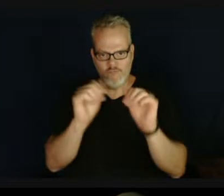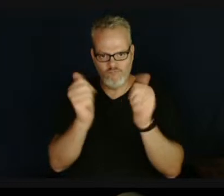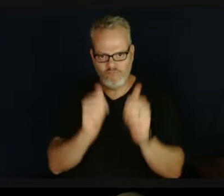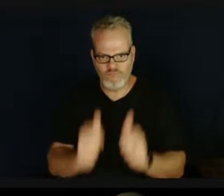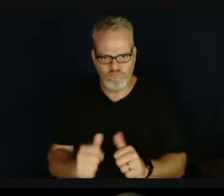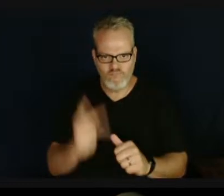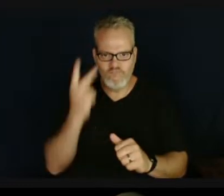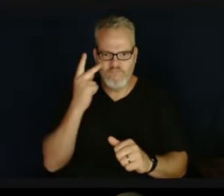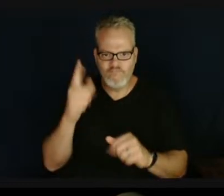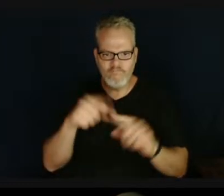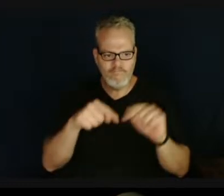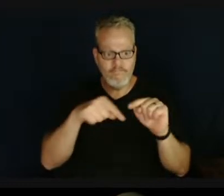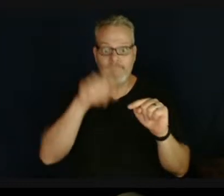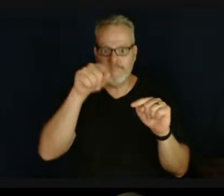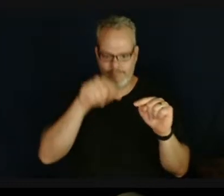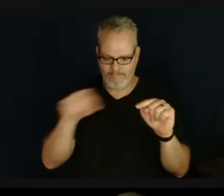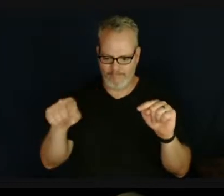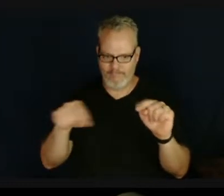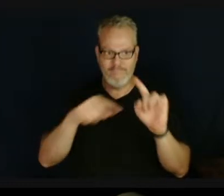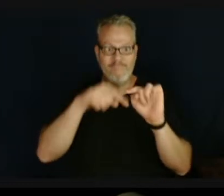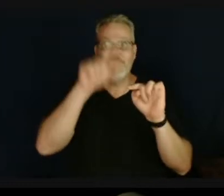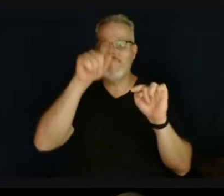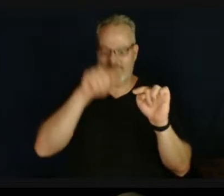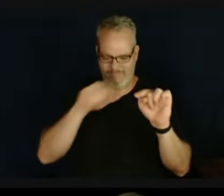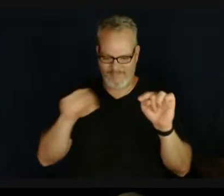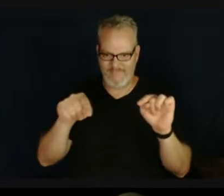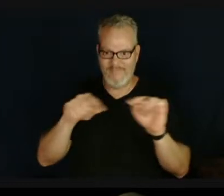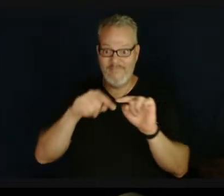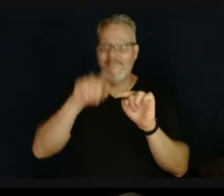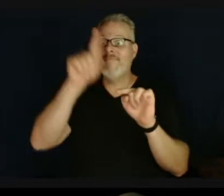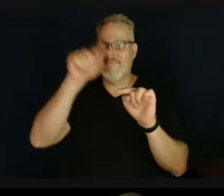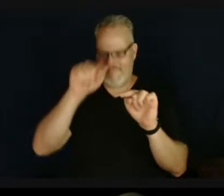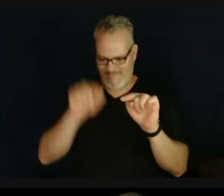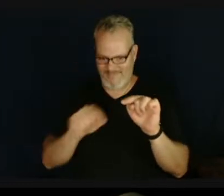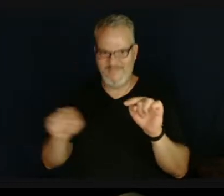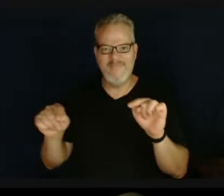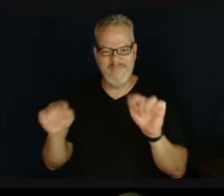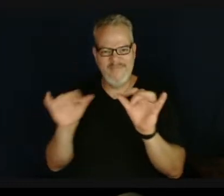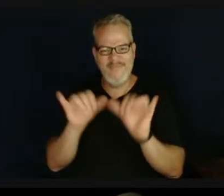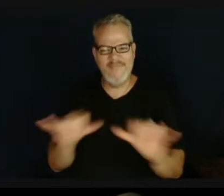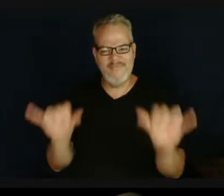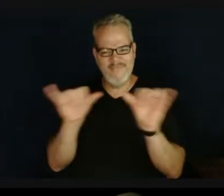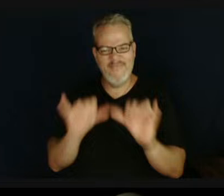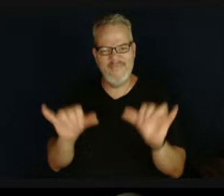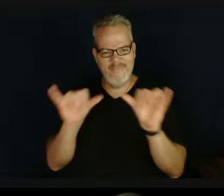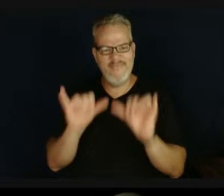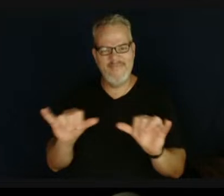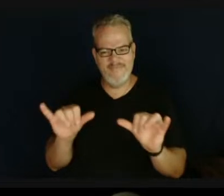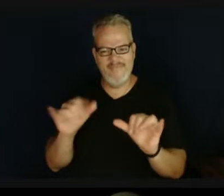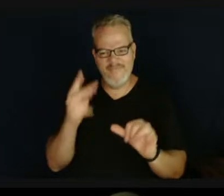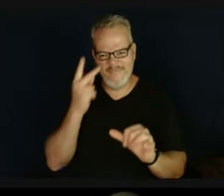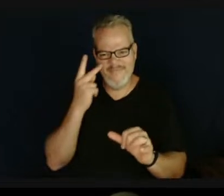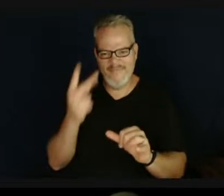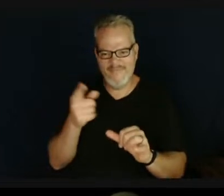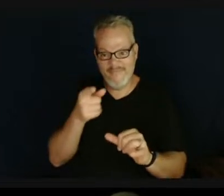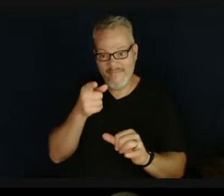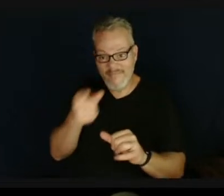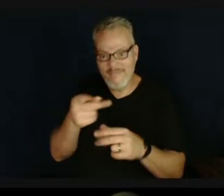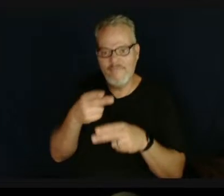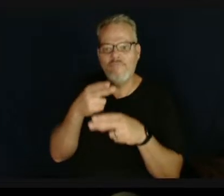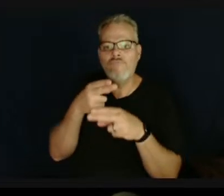peak coming down, another peak and coming down. One almost picks back up. That one's